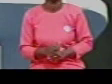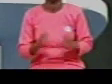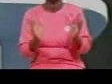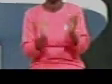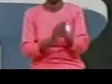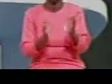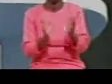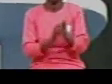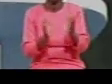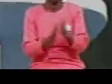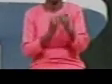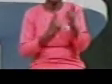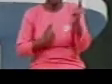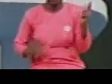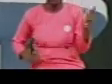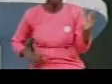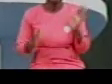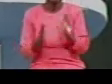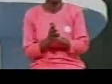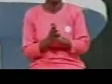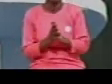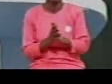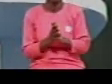Praise the Lord!